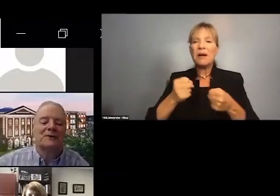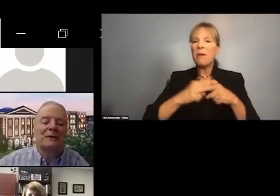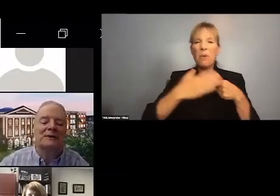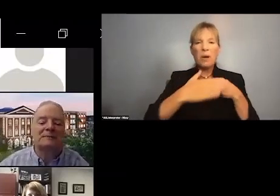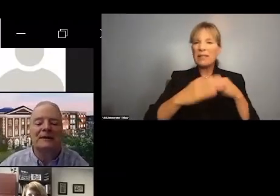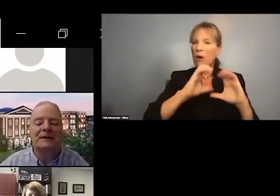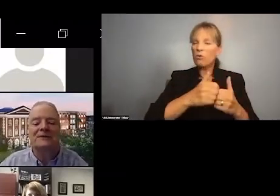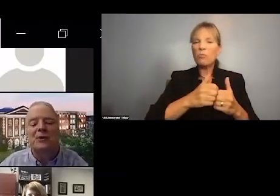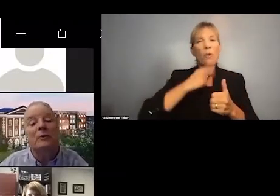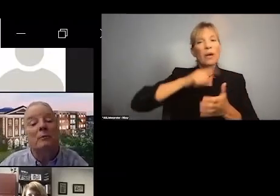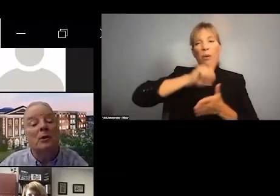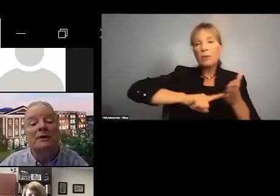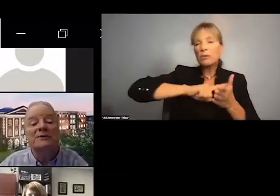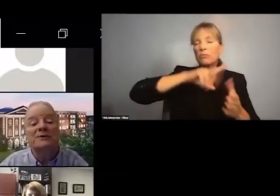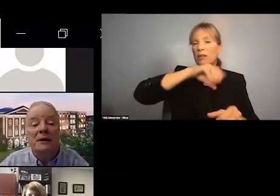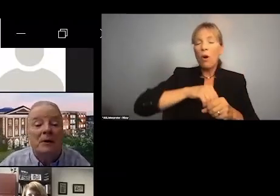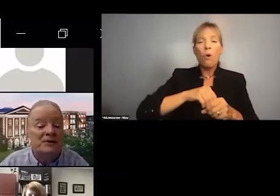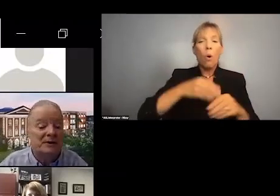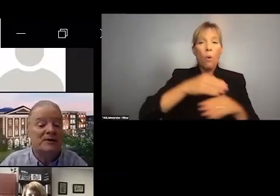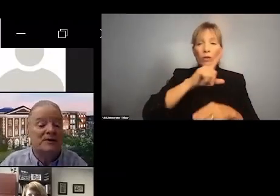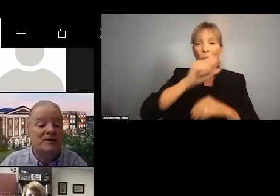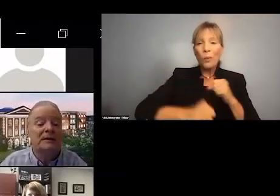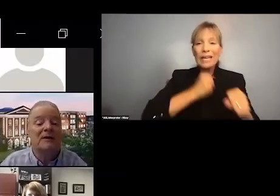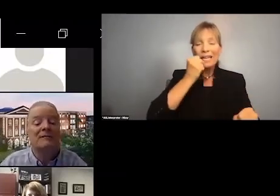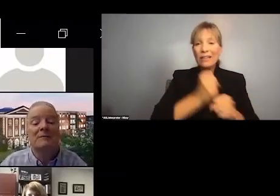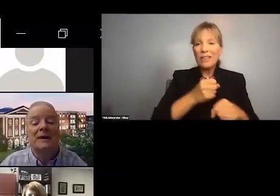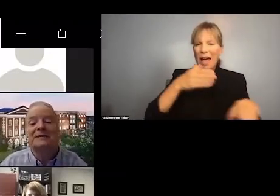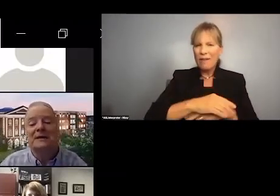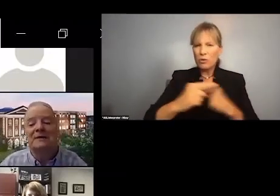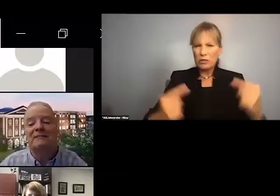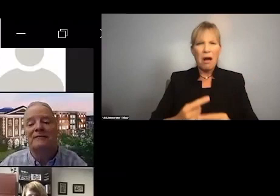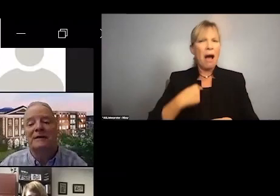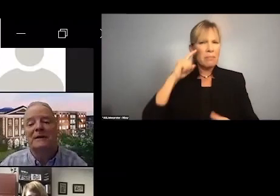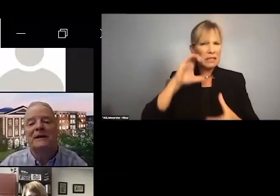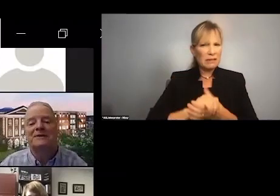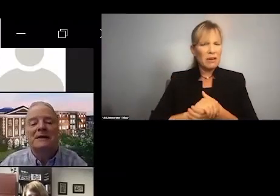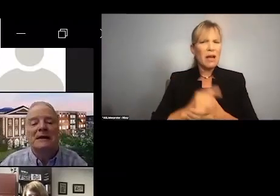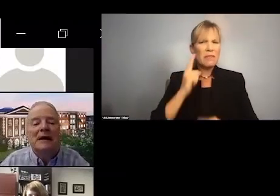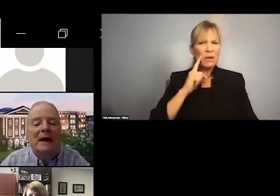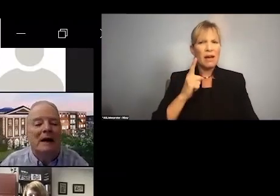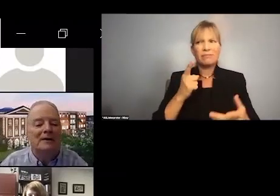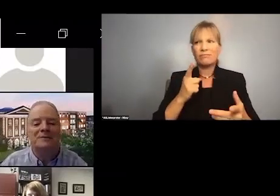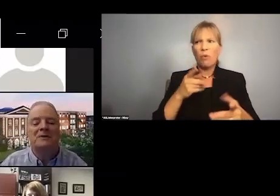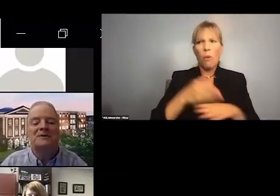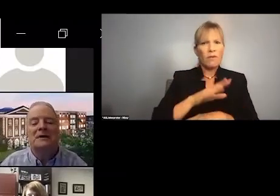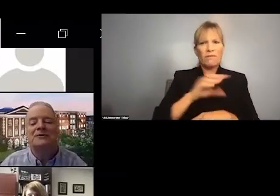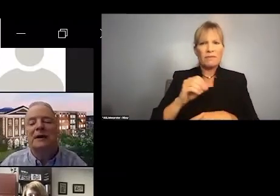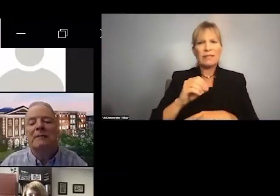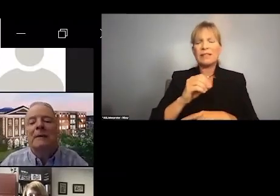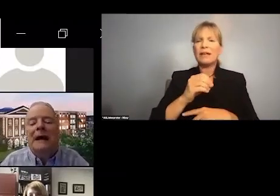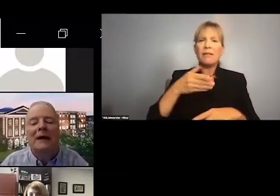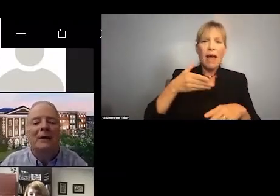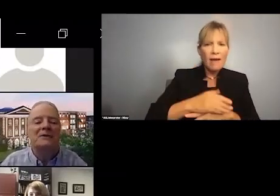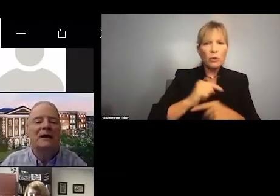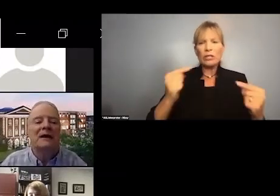were research participants, 20 or more years post-injury. I believe all of them. We had 10, 50 plus years